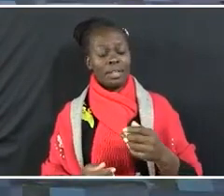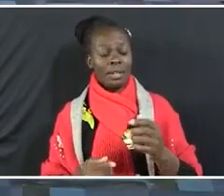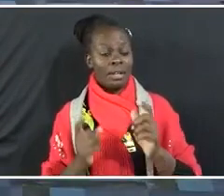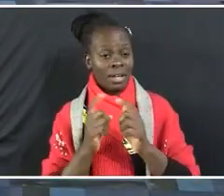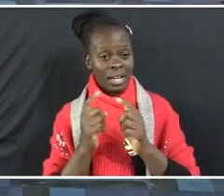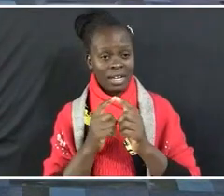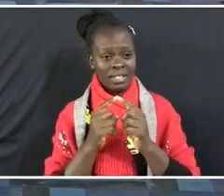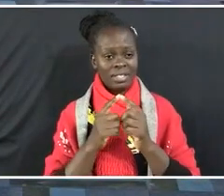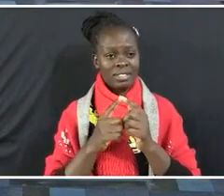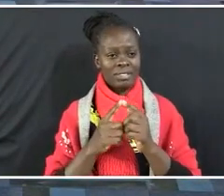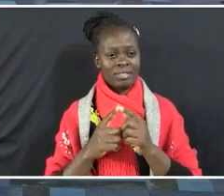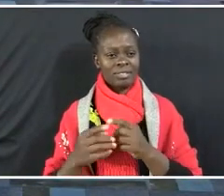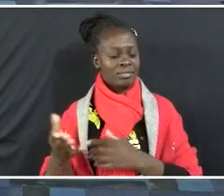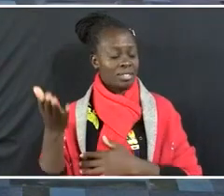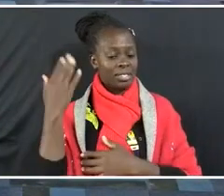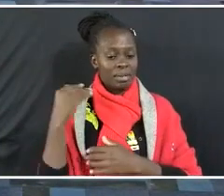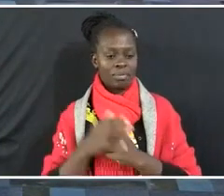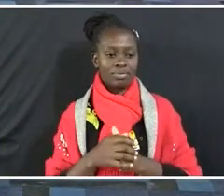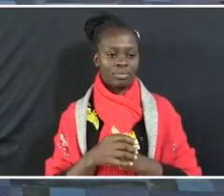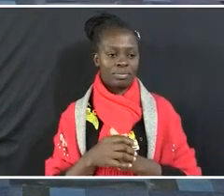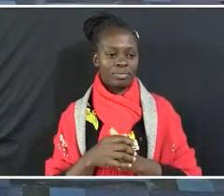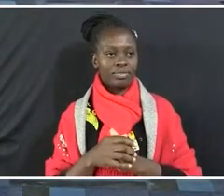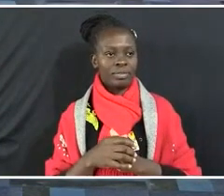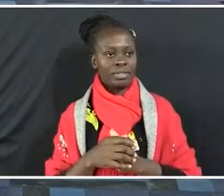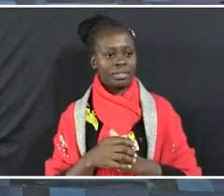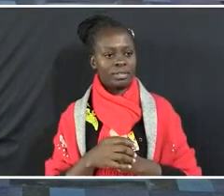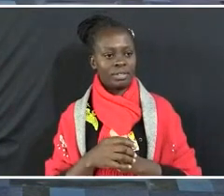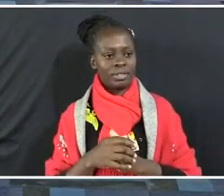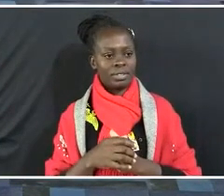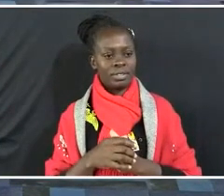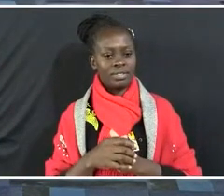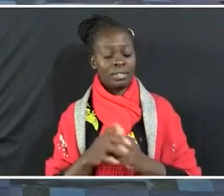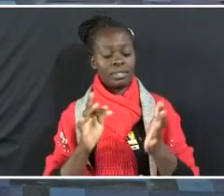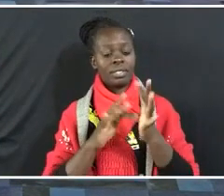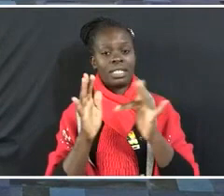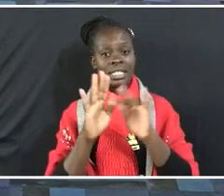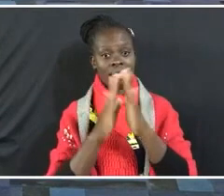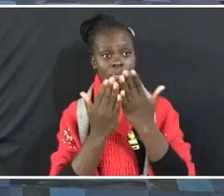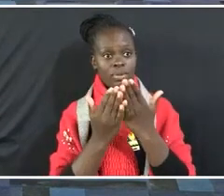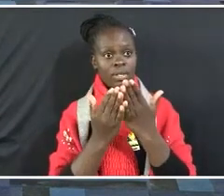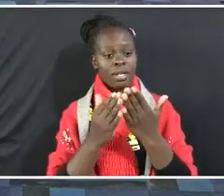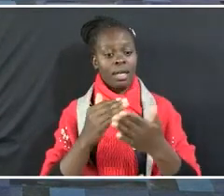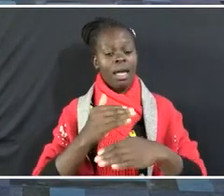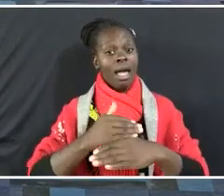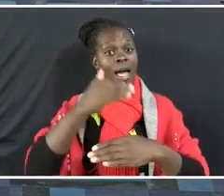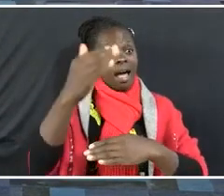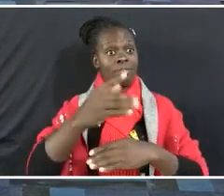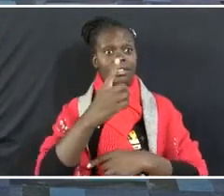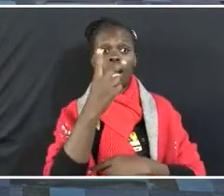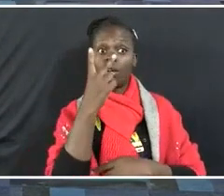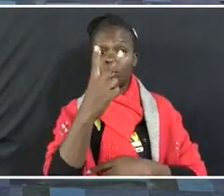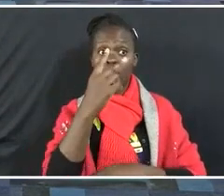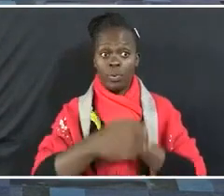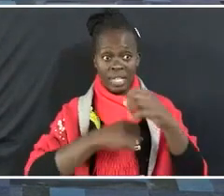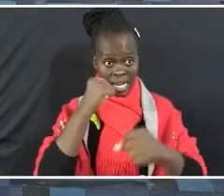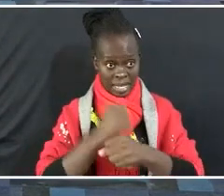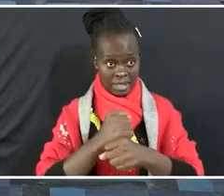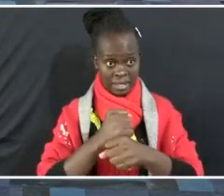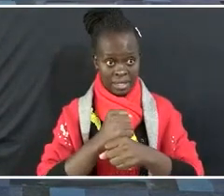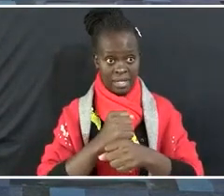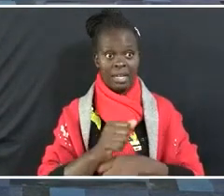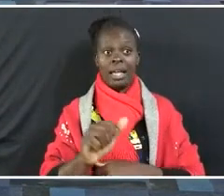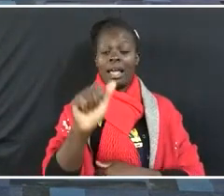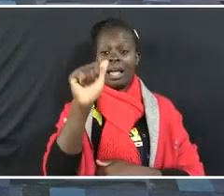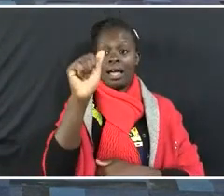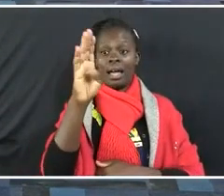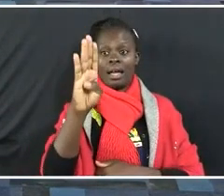said address your issues. And the Bible says after 2 full years, Absalom had the sheep shearers